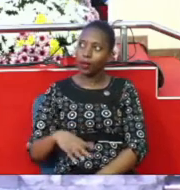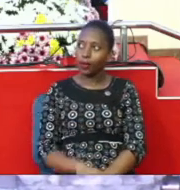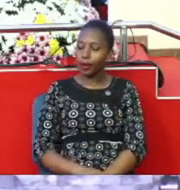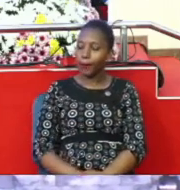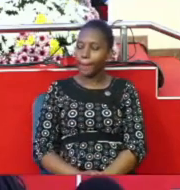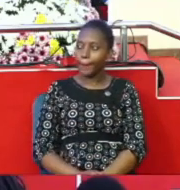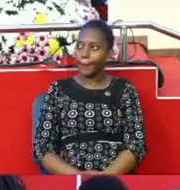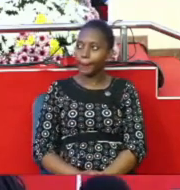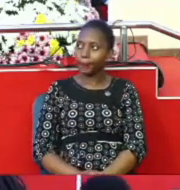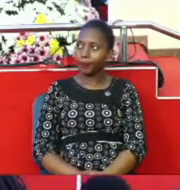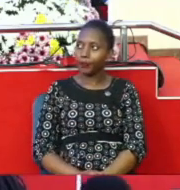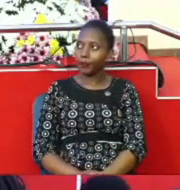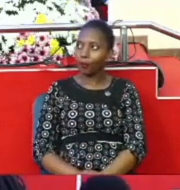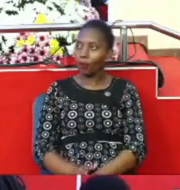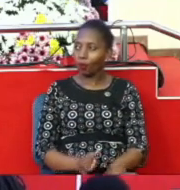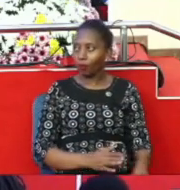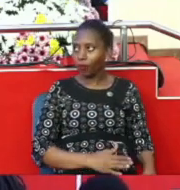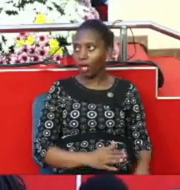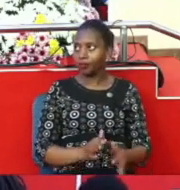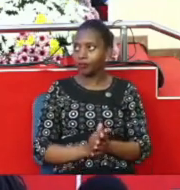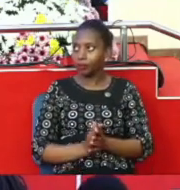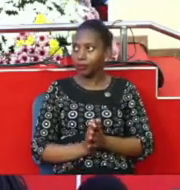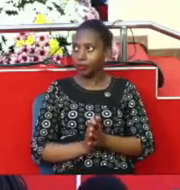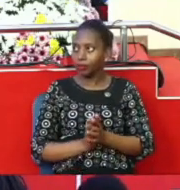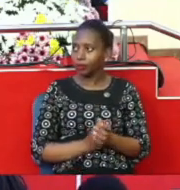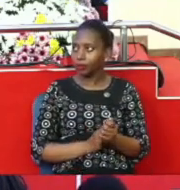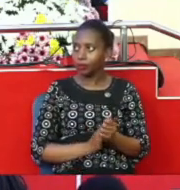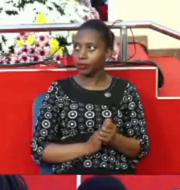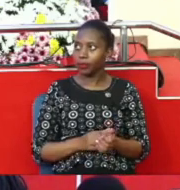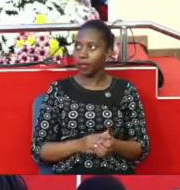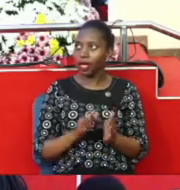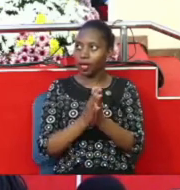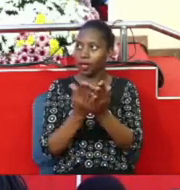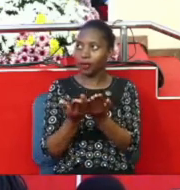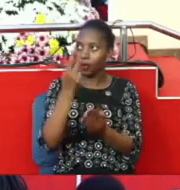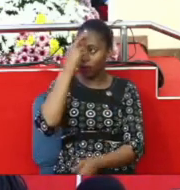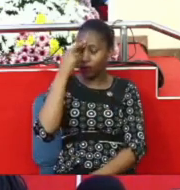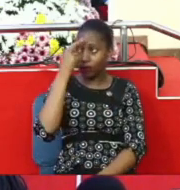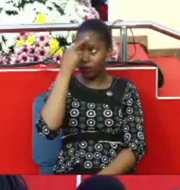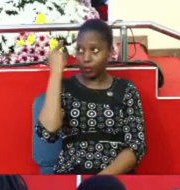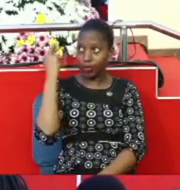sin. In Romans 6, verse 6 and 7.